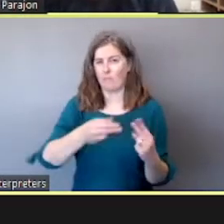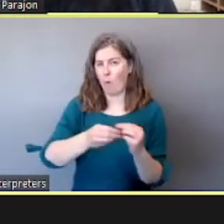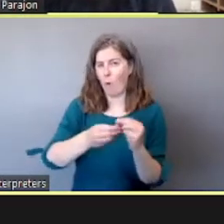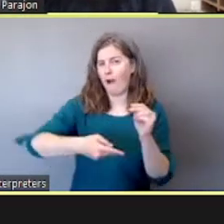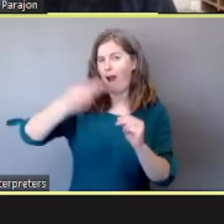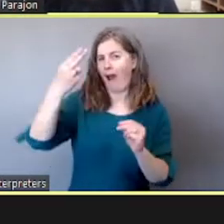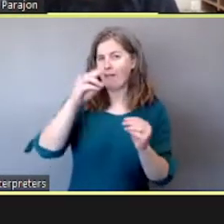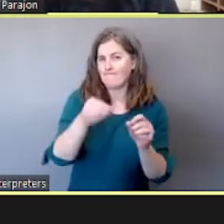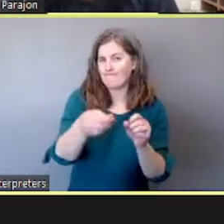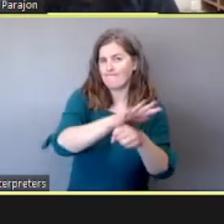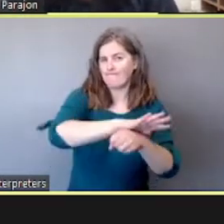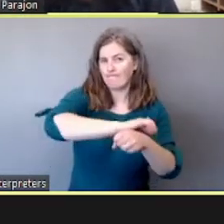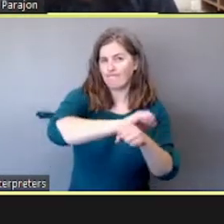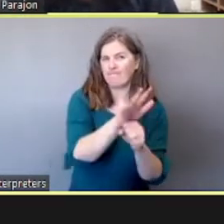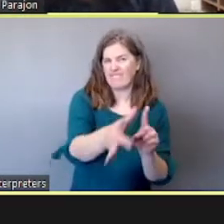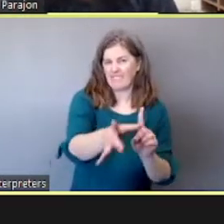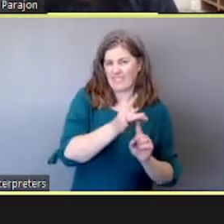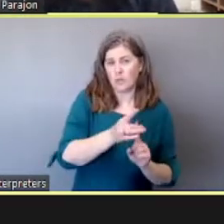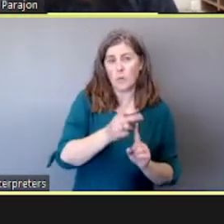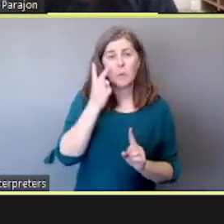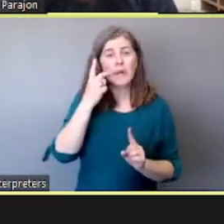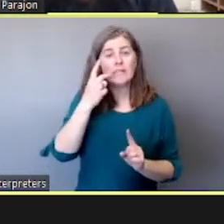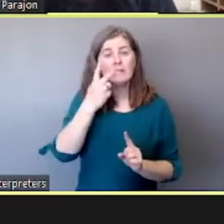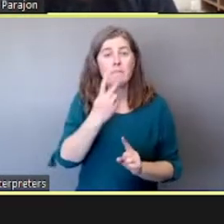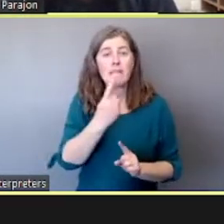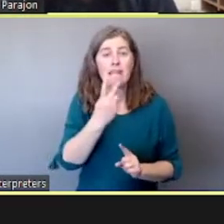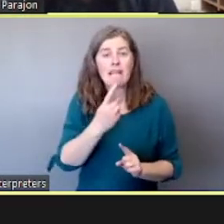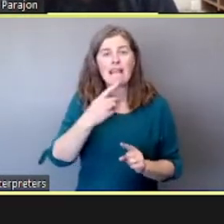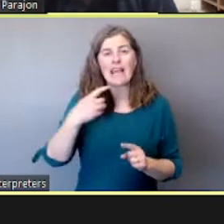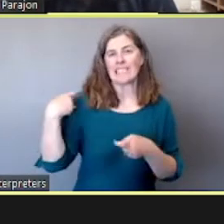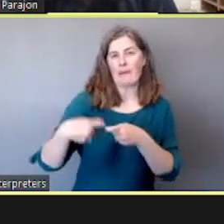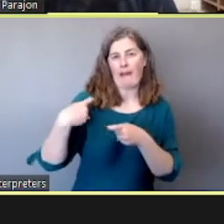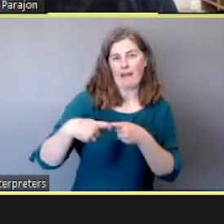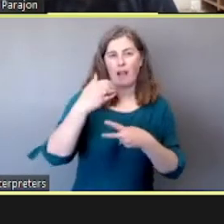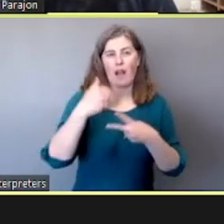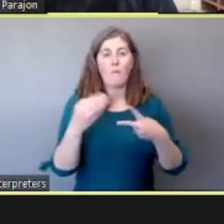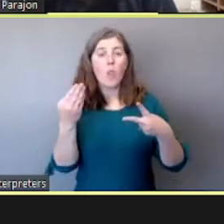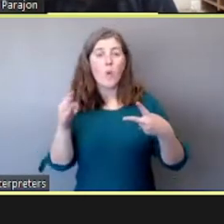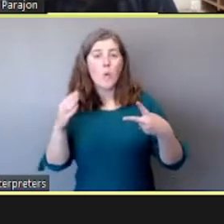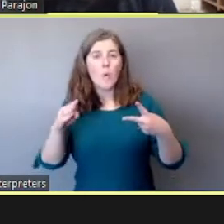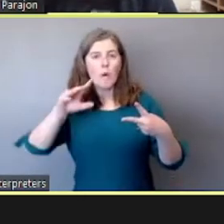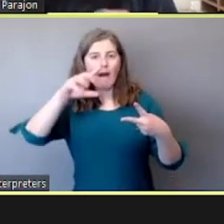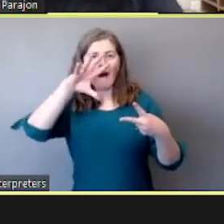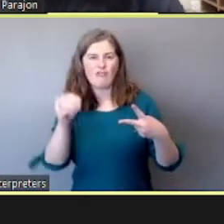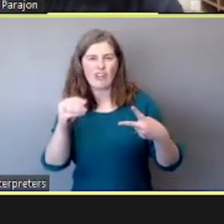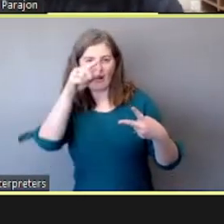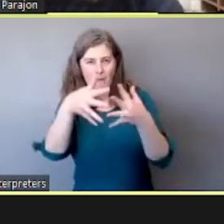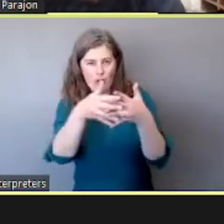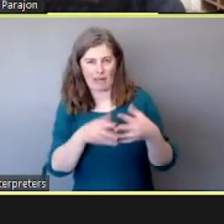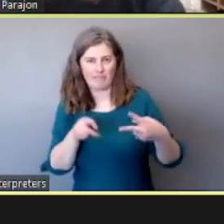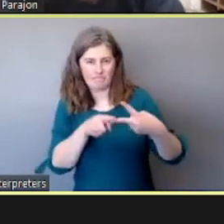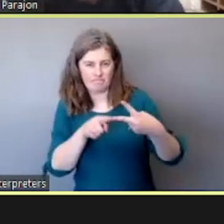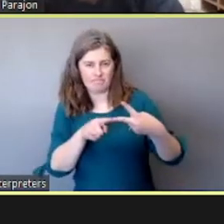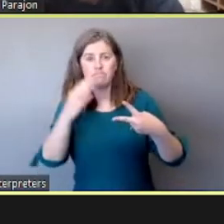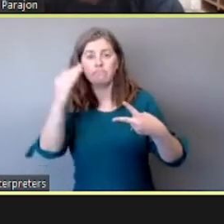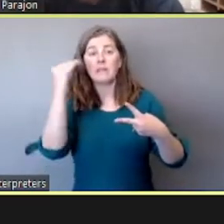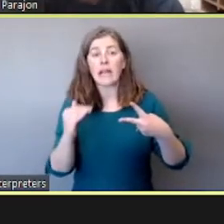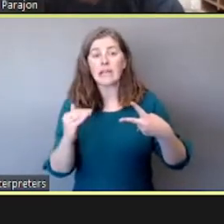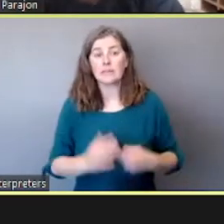slide here. The pink here is Hispanic Latino, the blue is African American. Next slide.